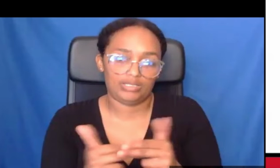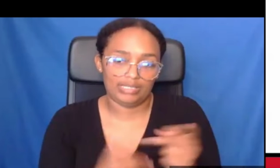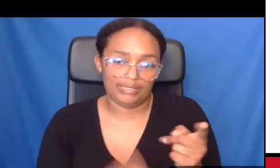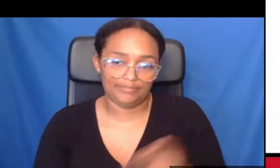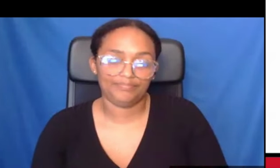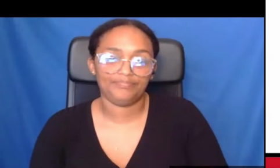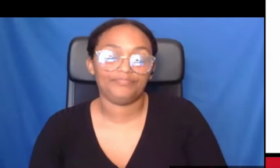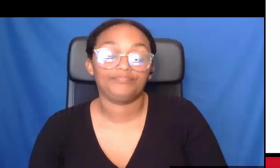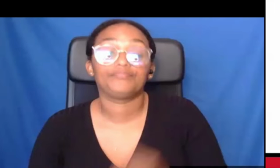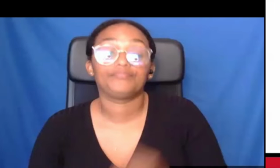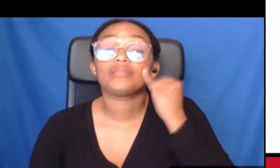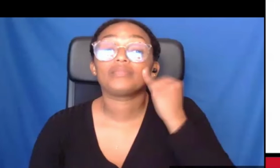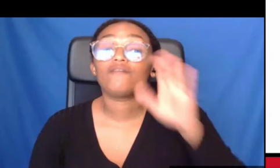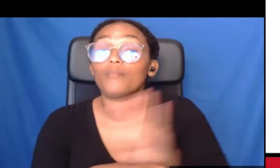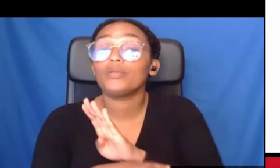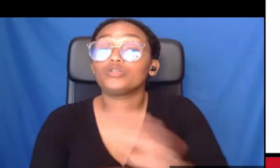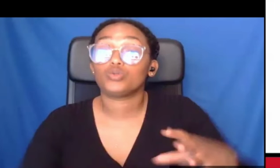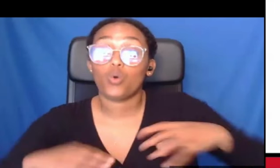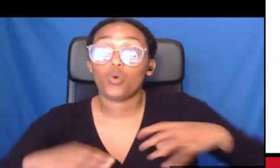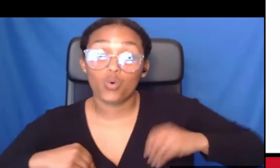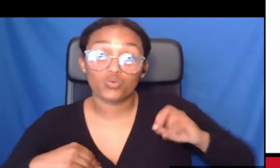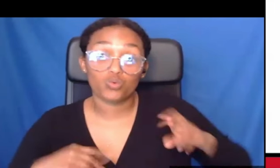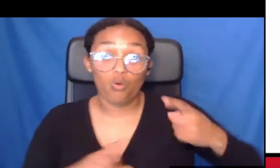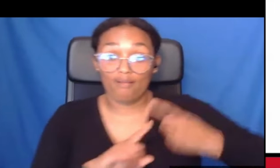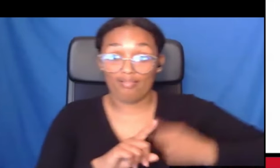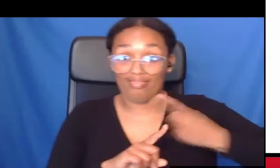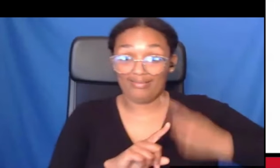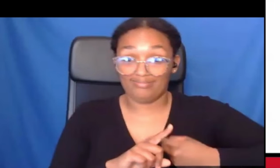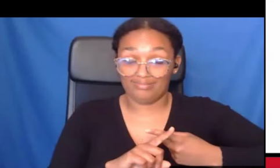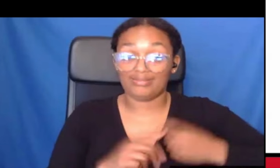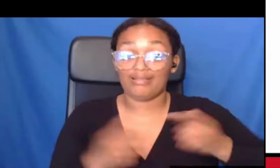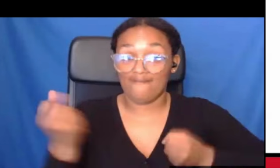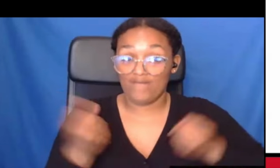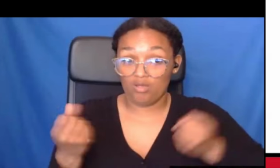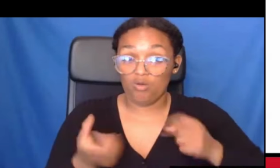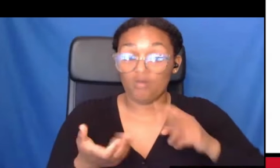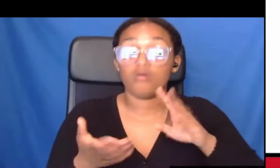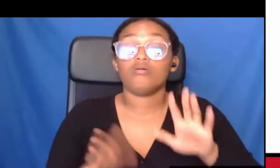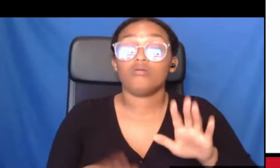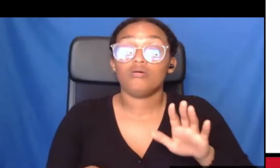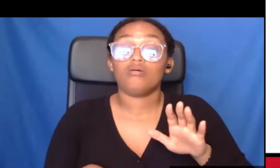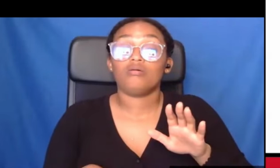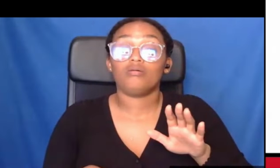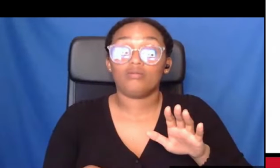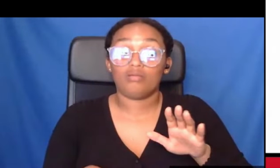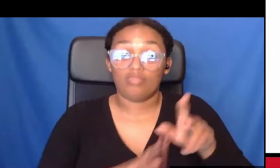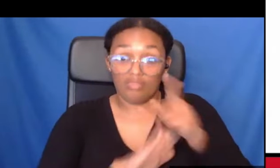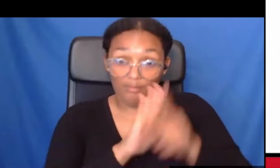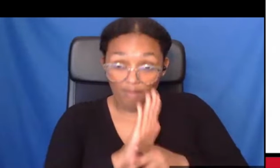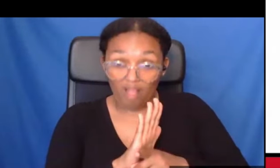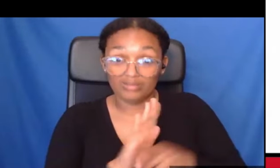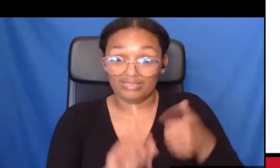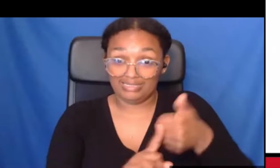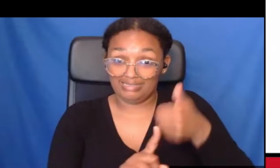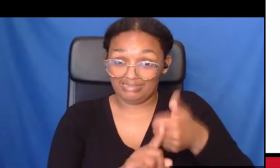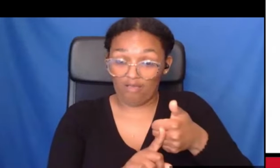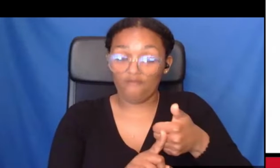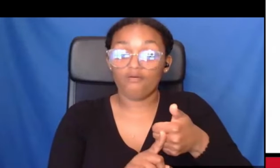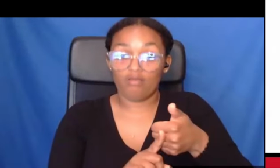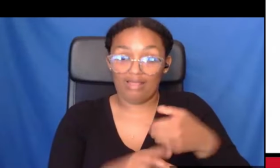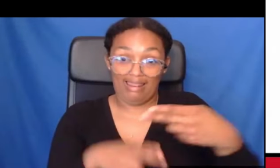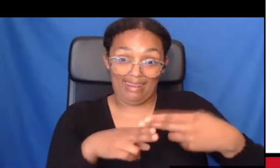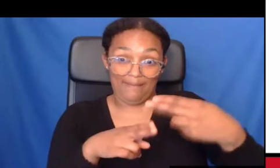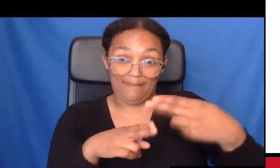If your business owns or leases a vehicle, make sure the name of the business is listed on the policy declaration page as